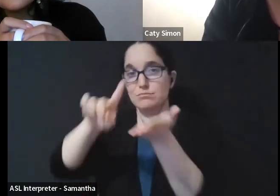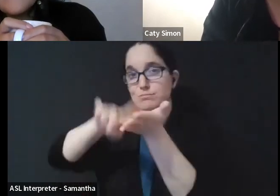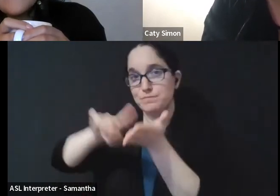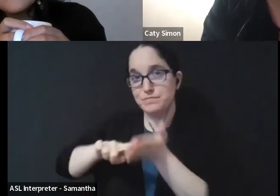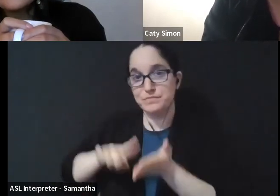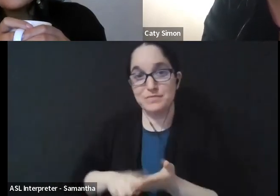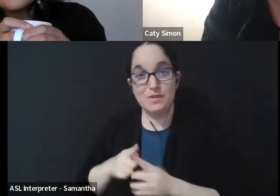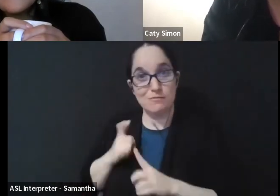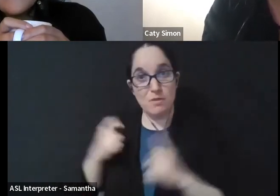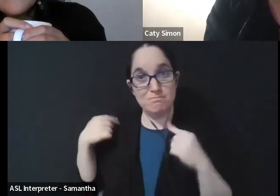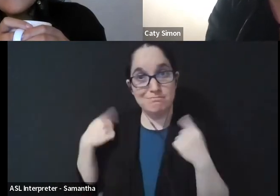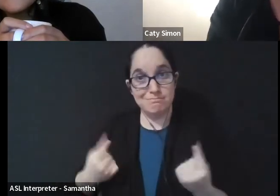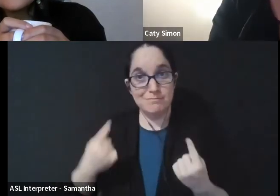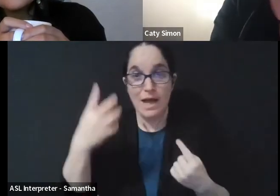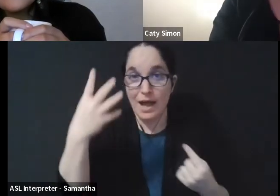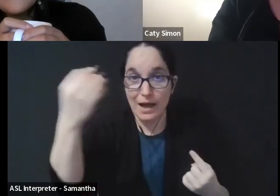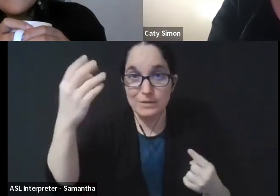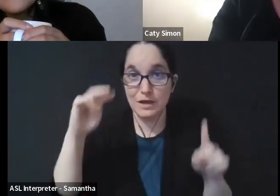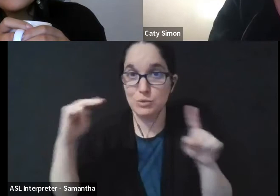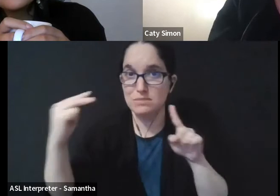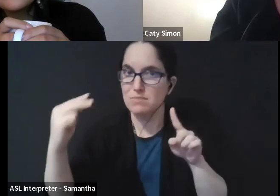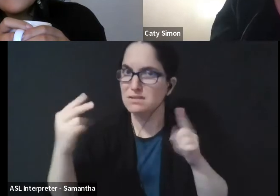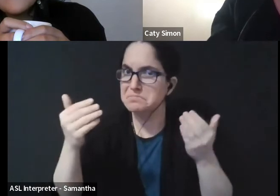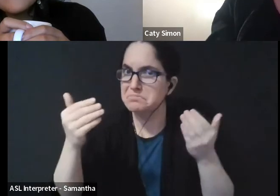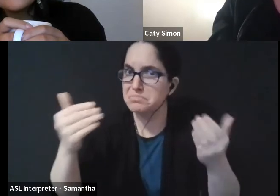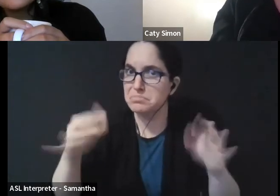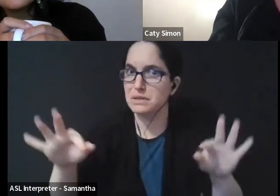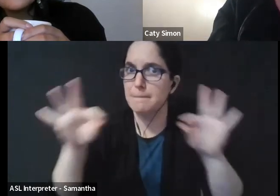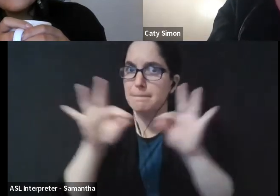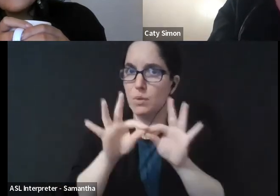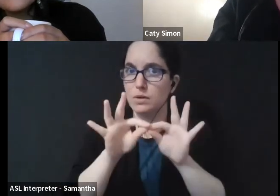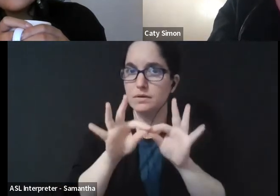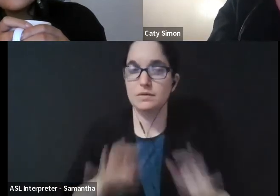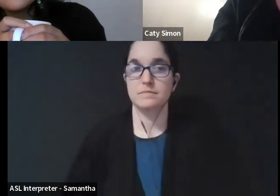is actually really important. I think, as Amy said, you know,